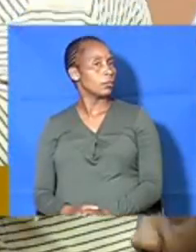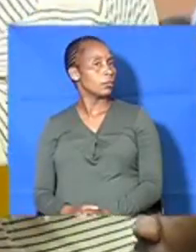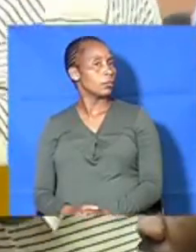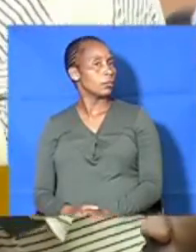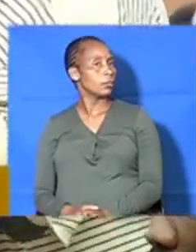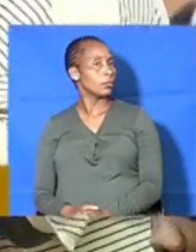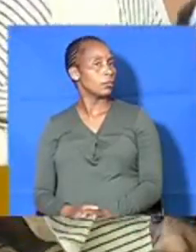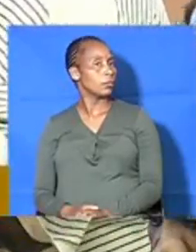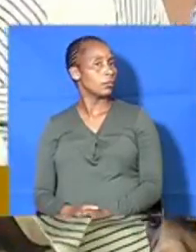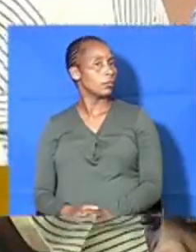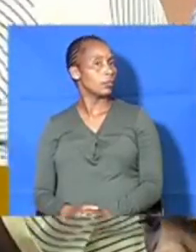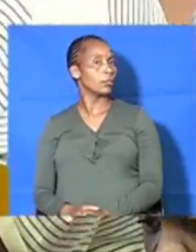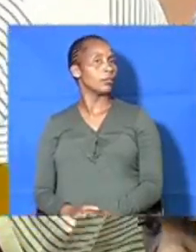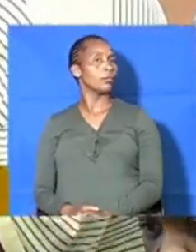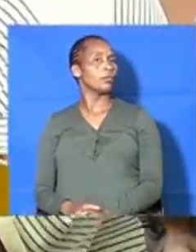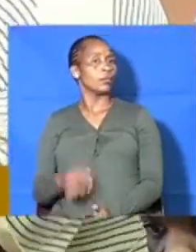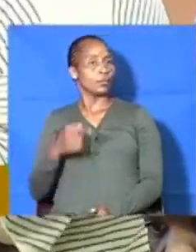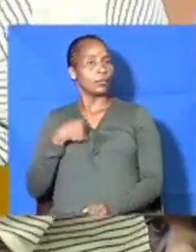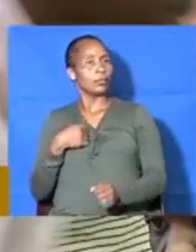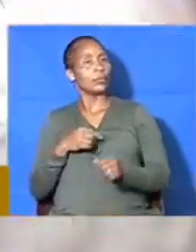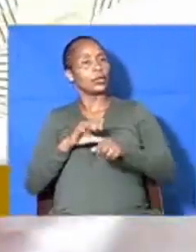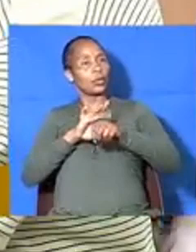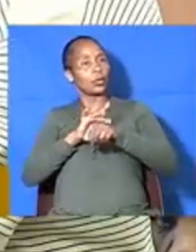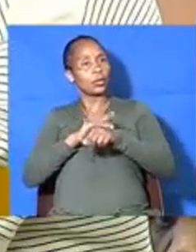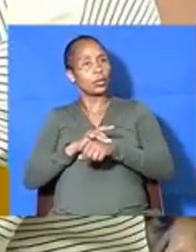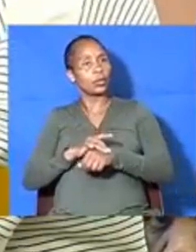A government which cares